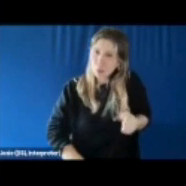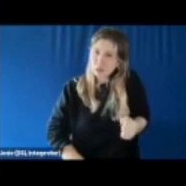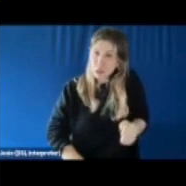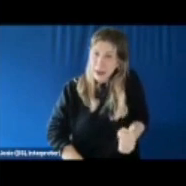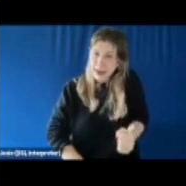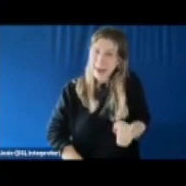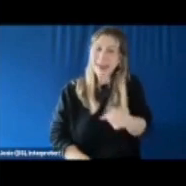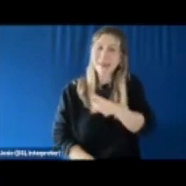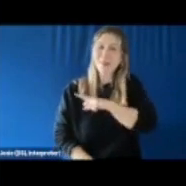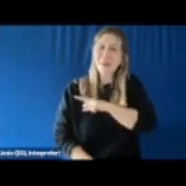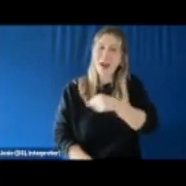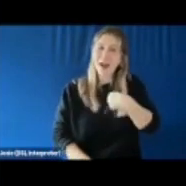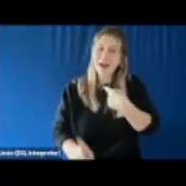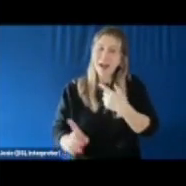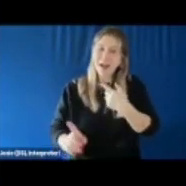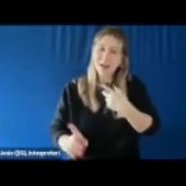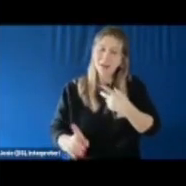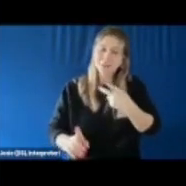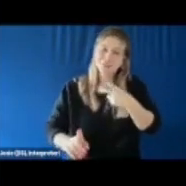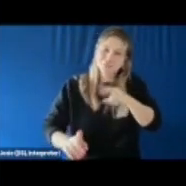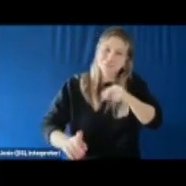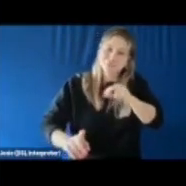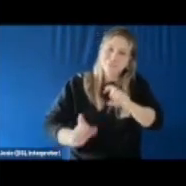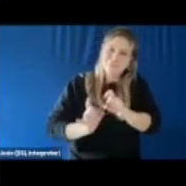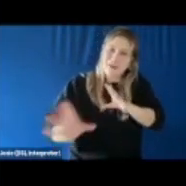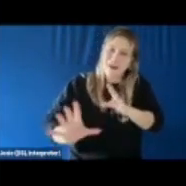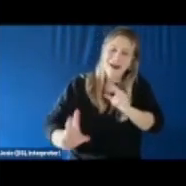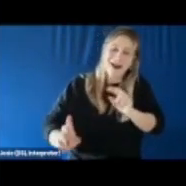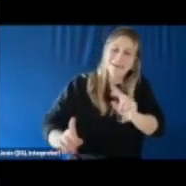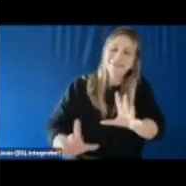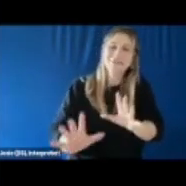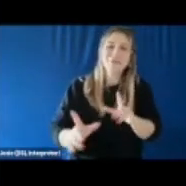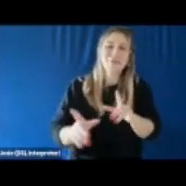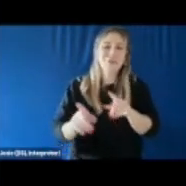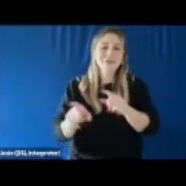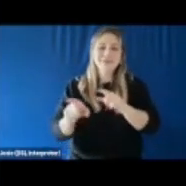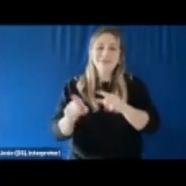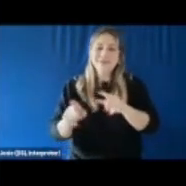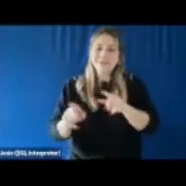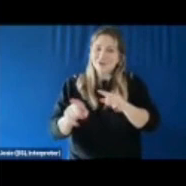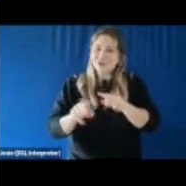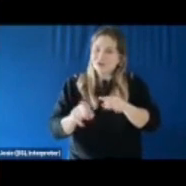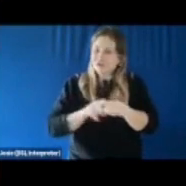waffling and or speeding through it. I can never find the right level.